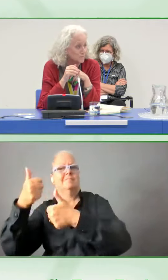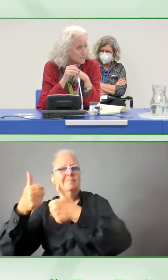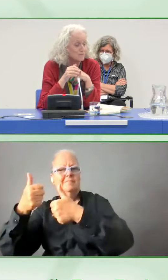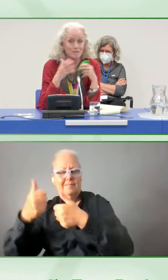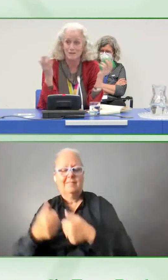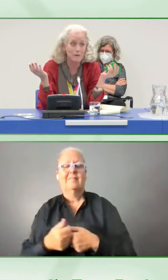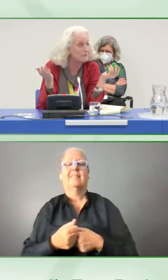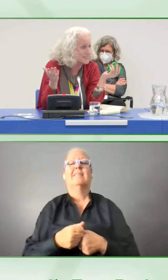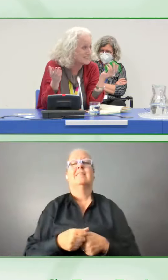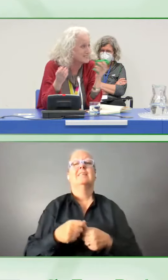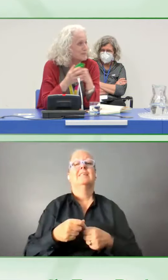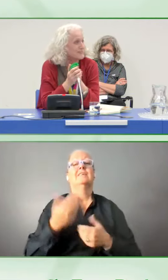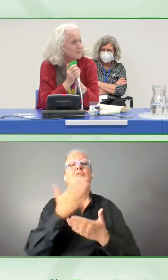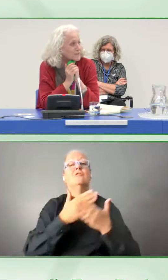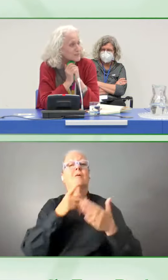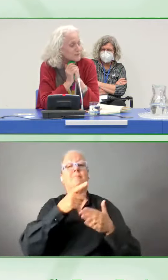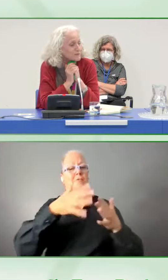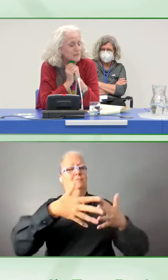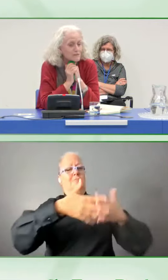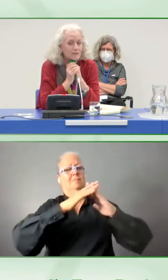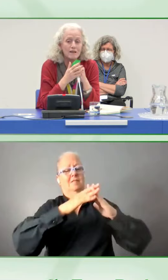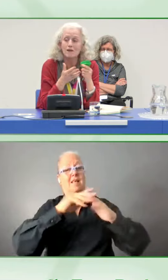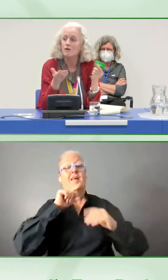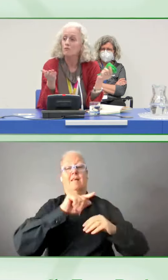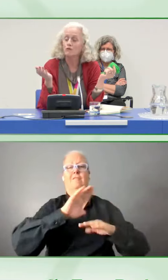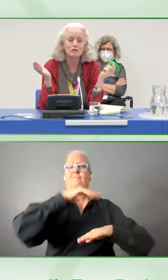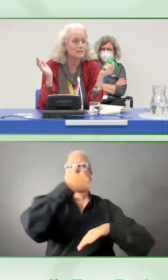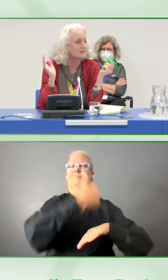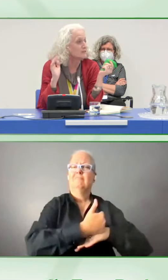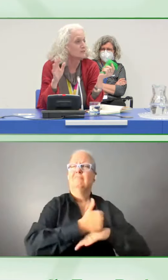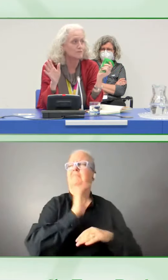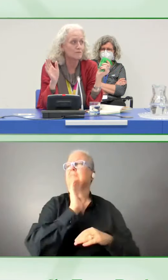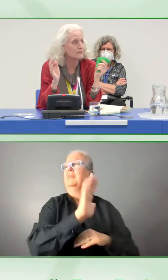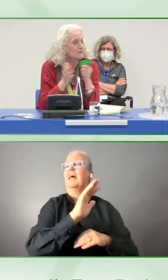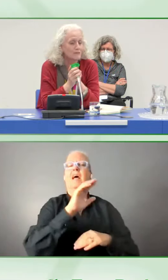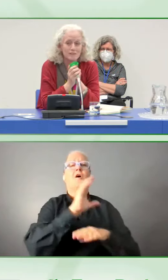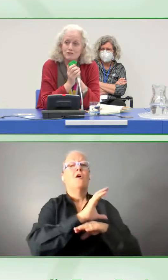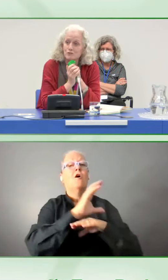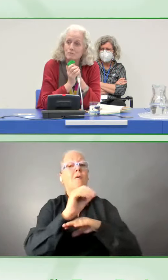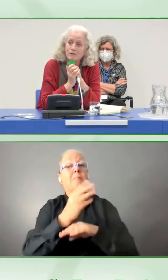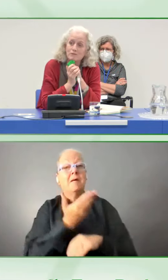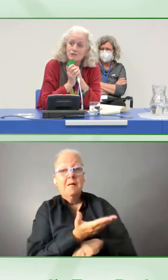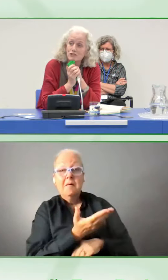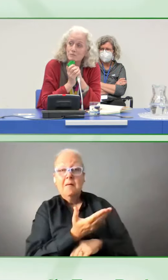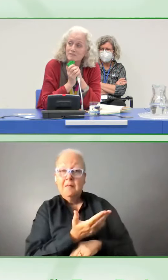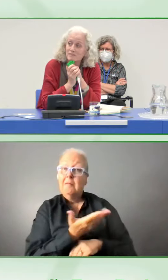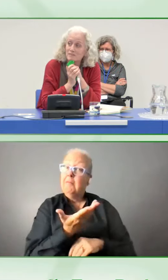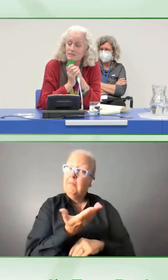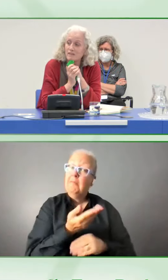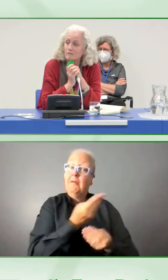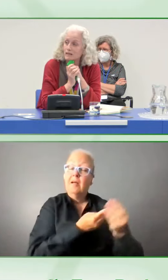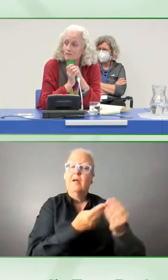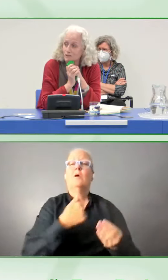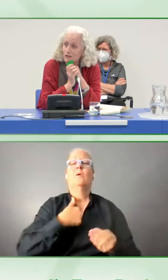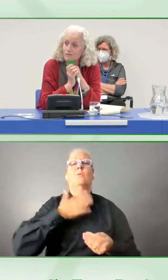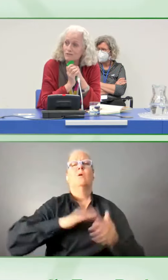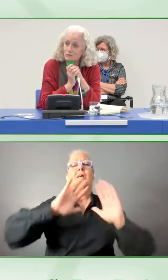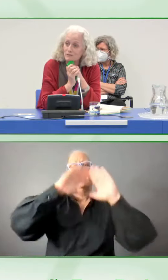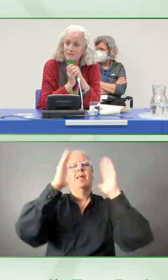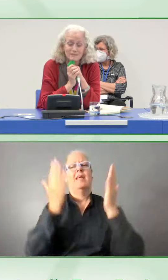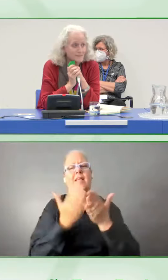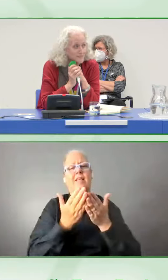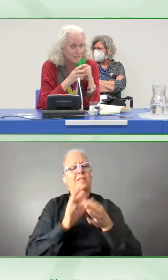become companies with investment, whatever. We're looking for international partnerships. We have a